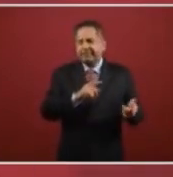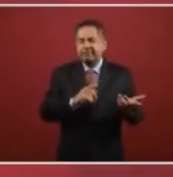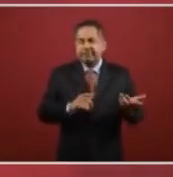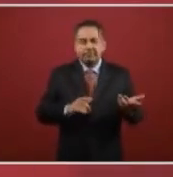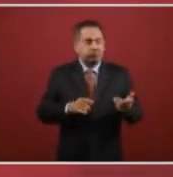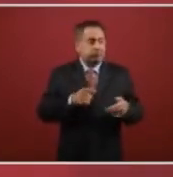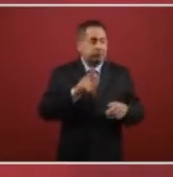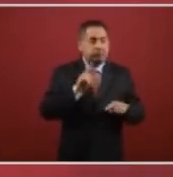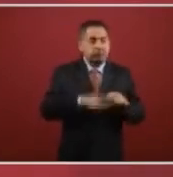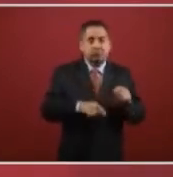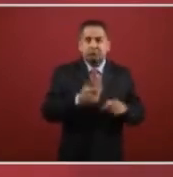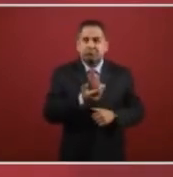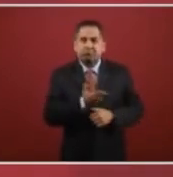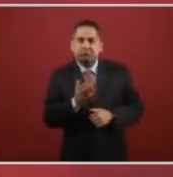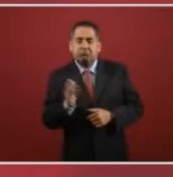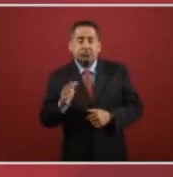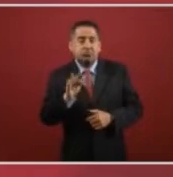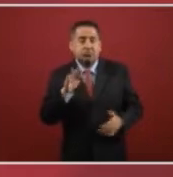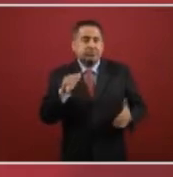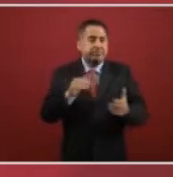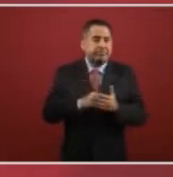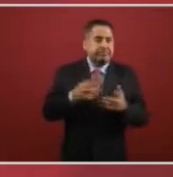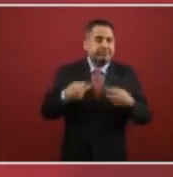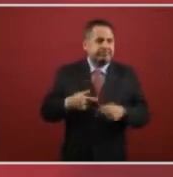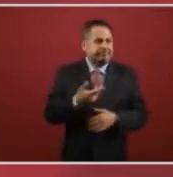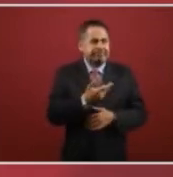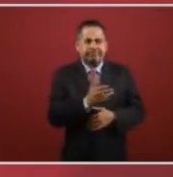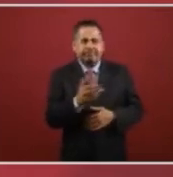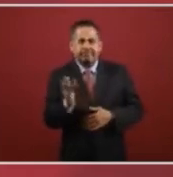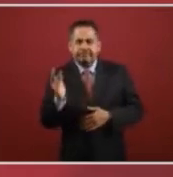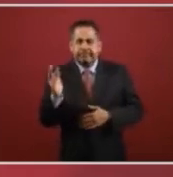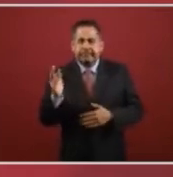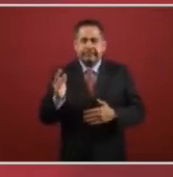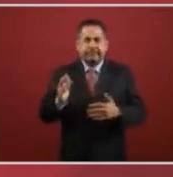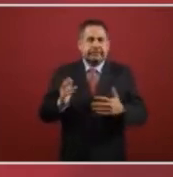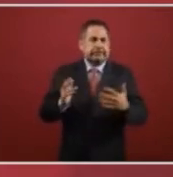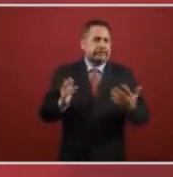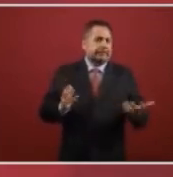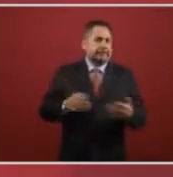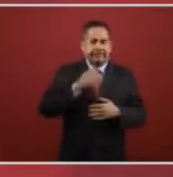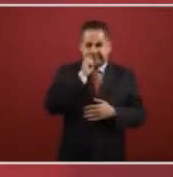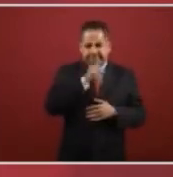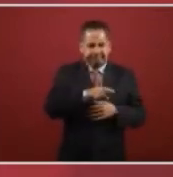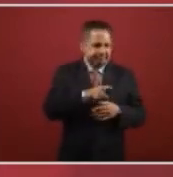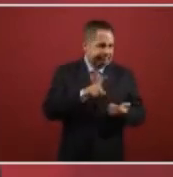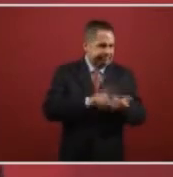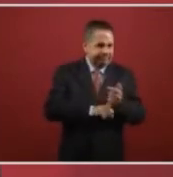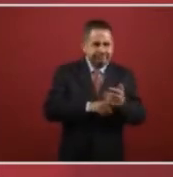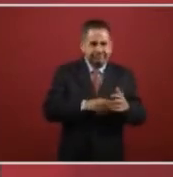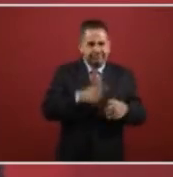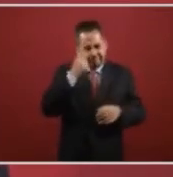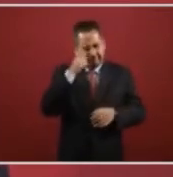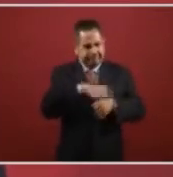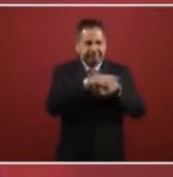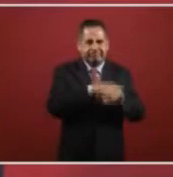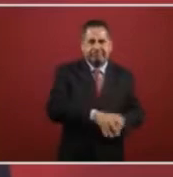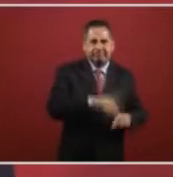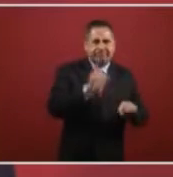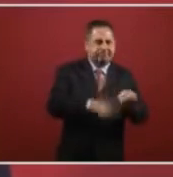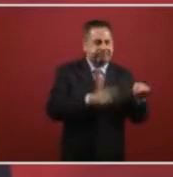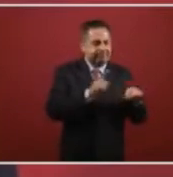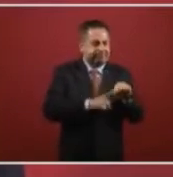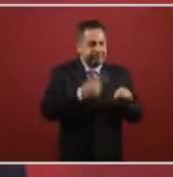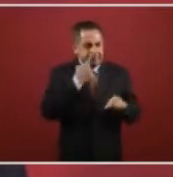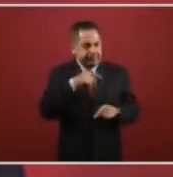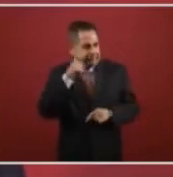The light company of electricity, and they let go 40,000 employees, and so then they did some